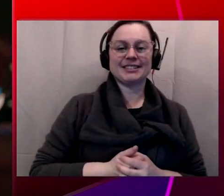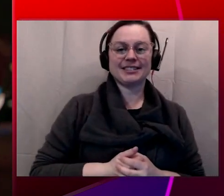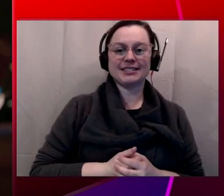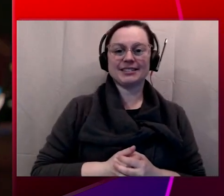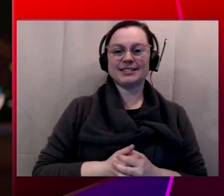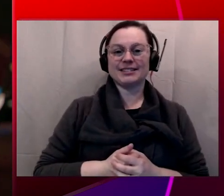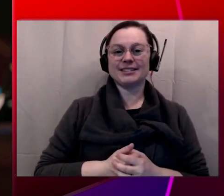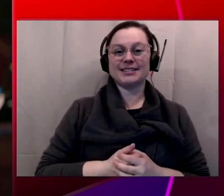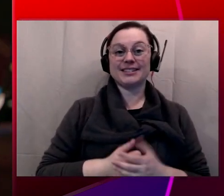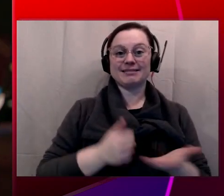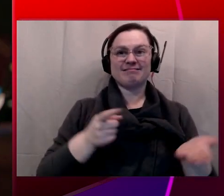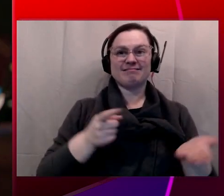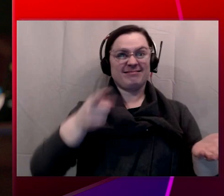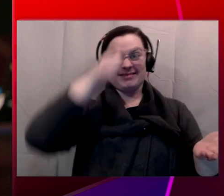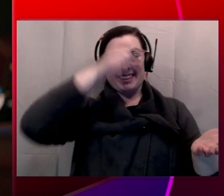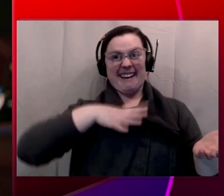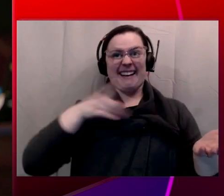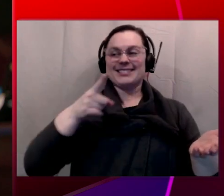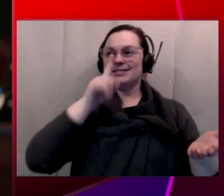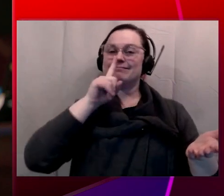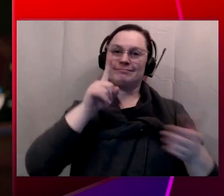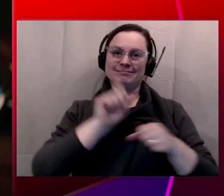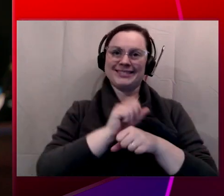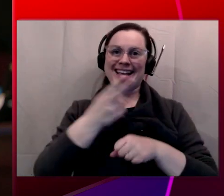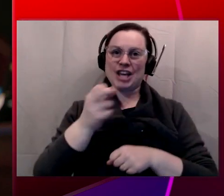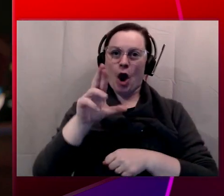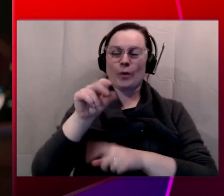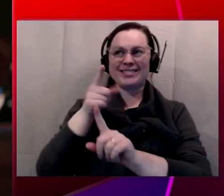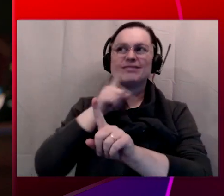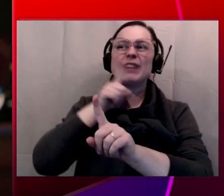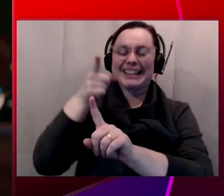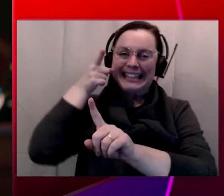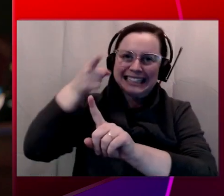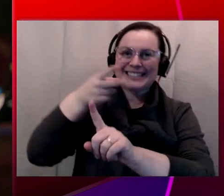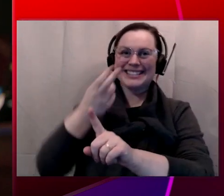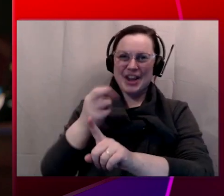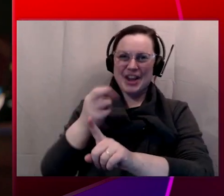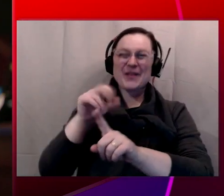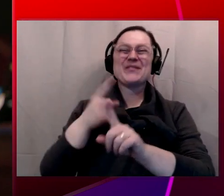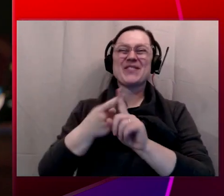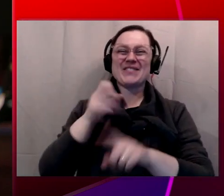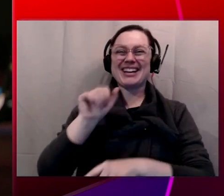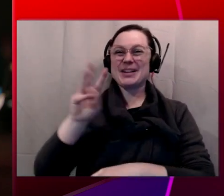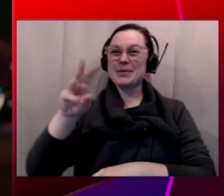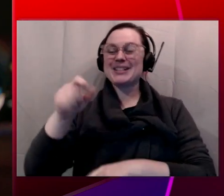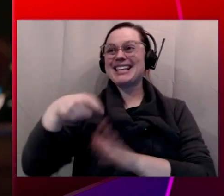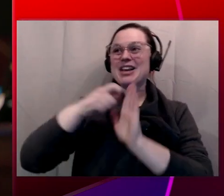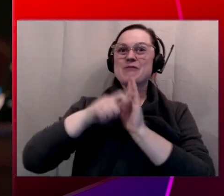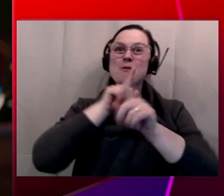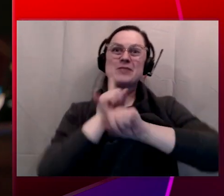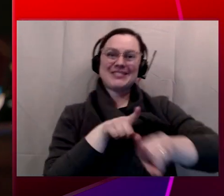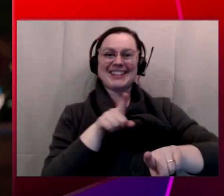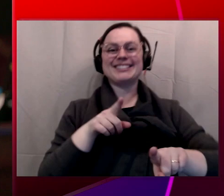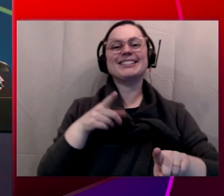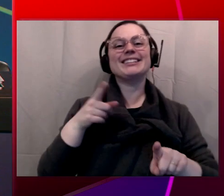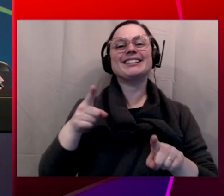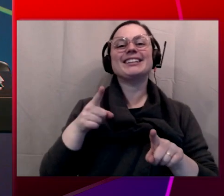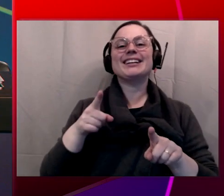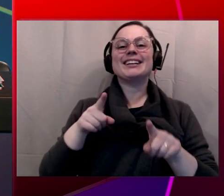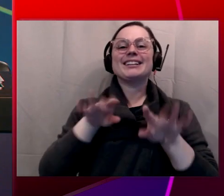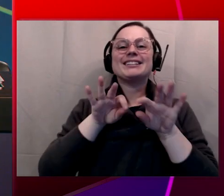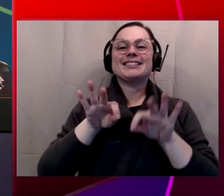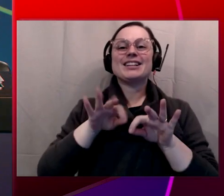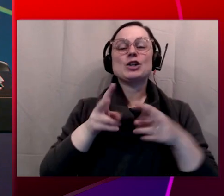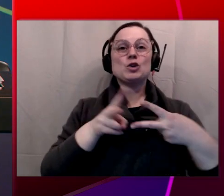real hero, I say it in my blog post, he's a real hero from AWS. He wrote about it. And he said there are 2 nice